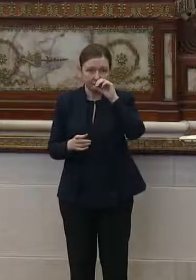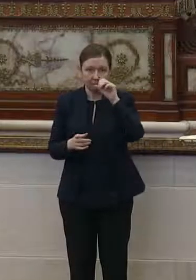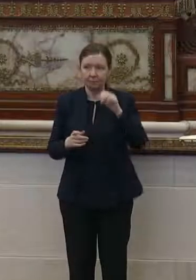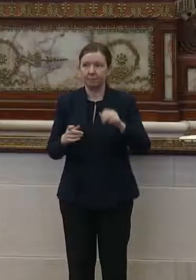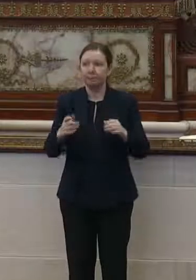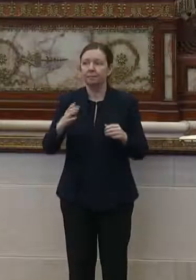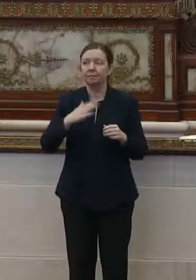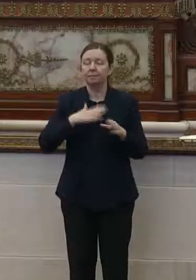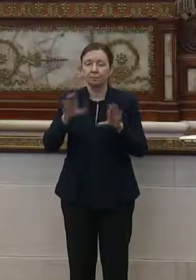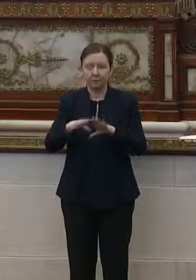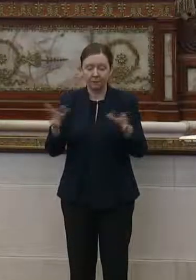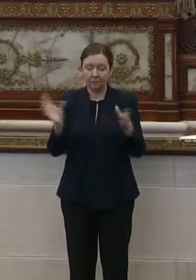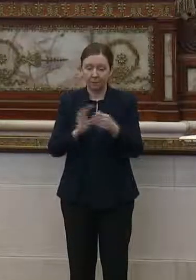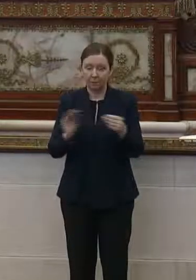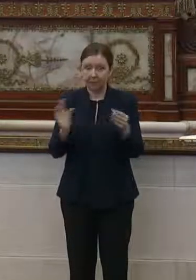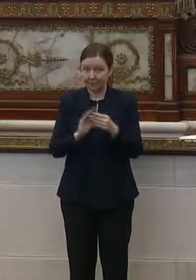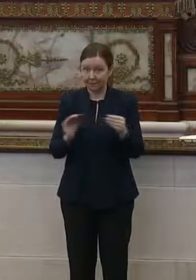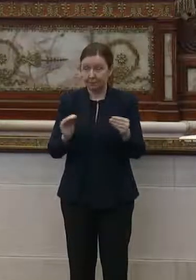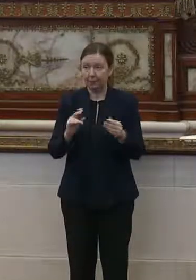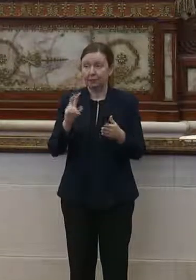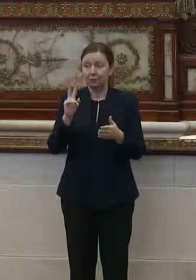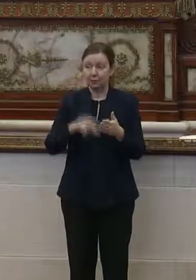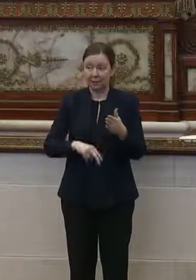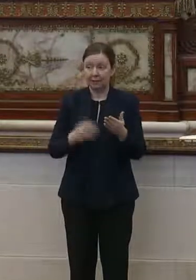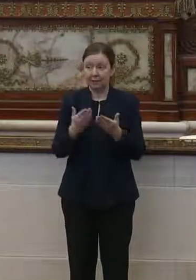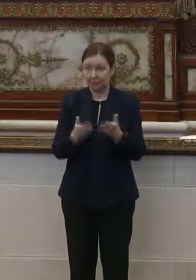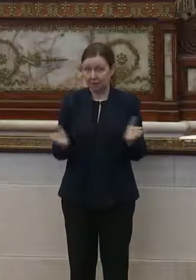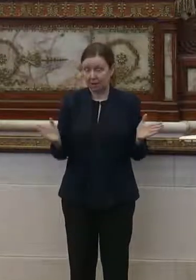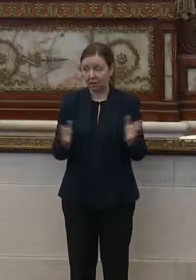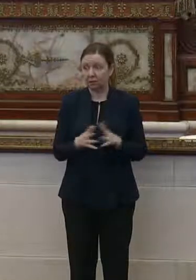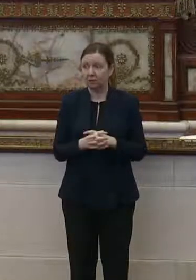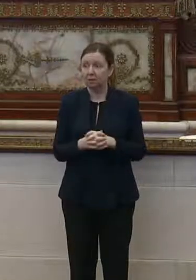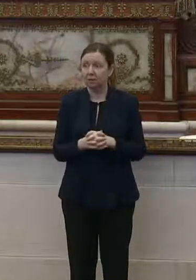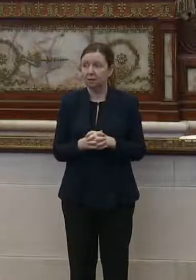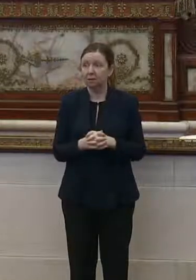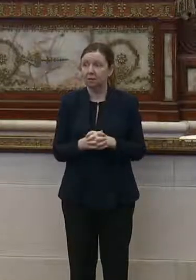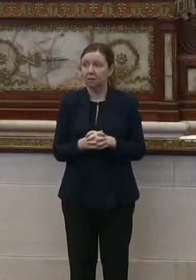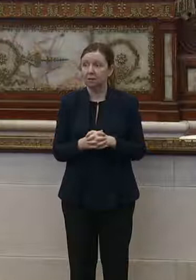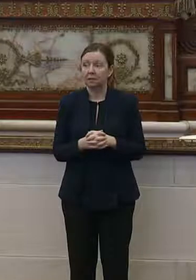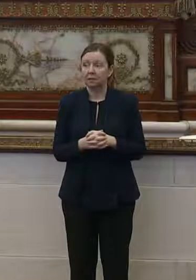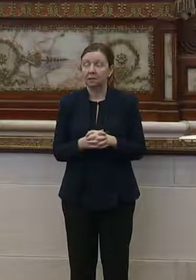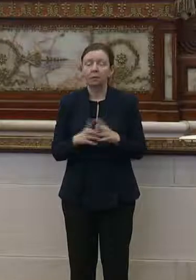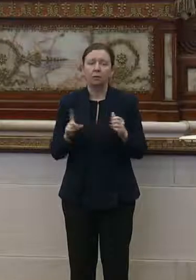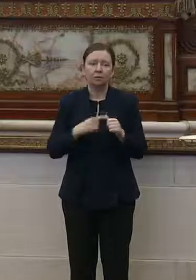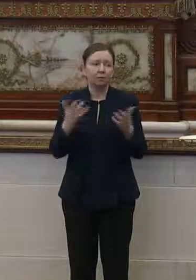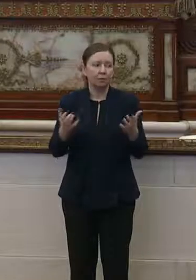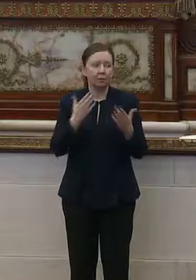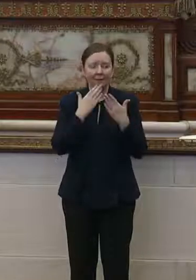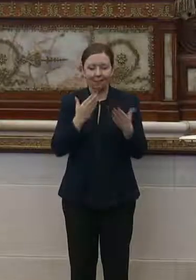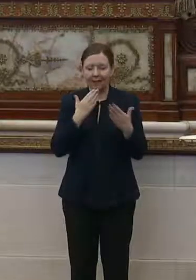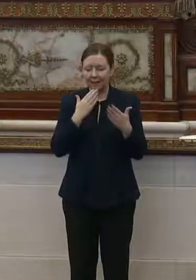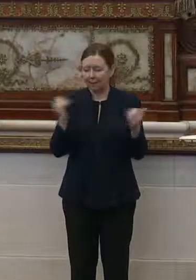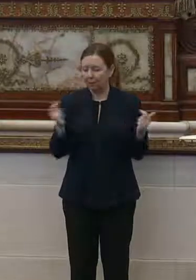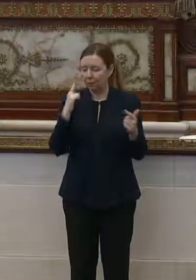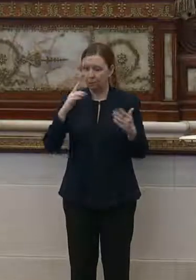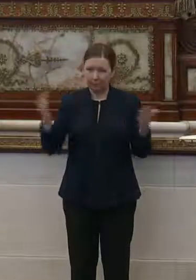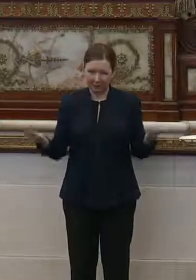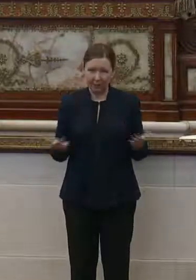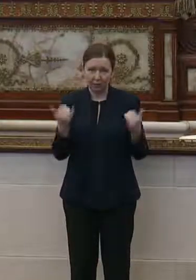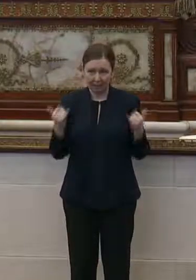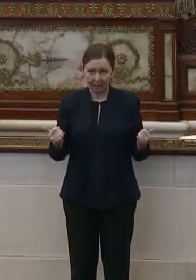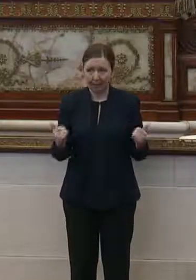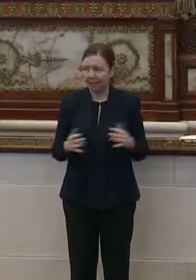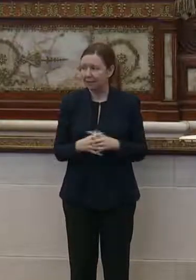So my opening statement reads as follows. I want to thank everyone for being here